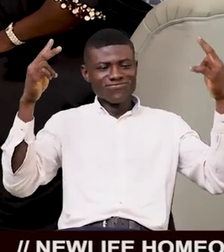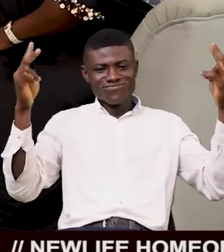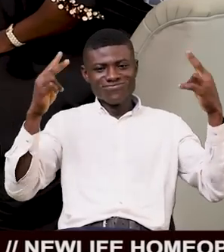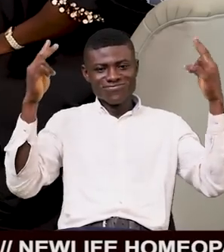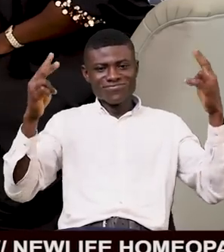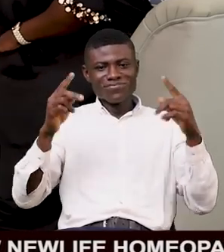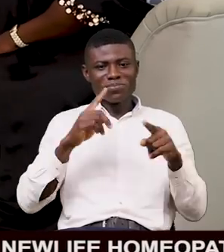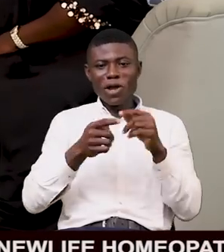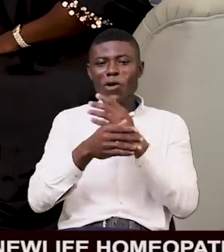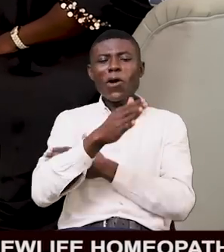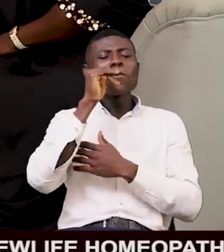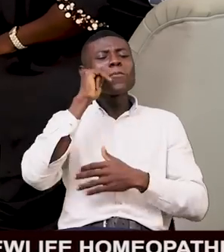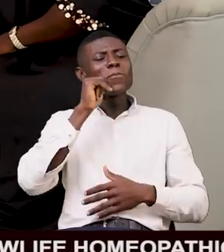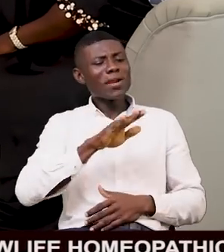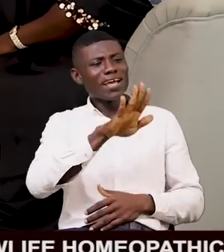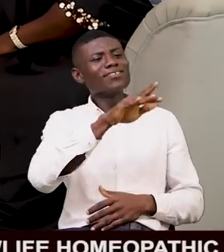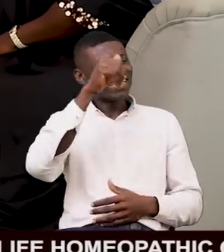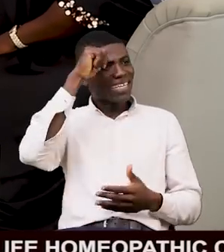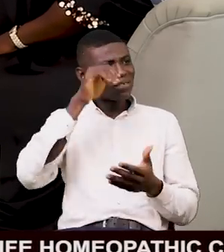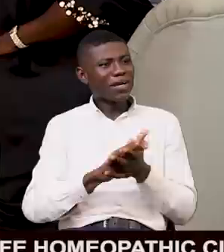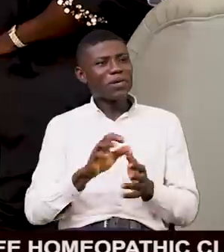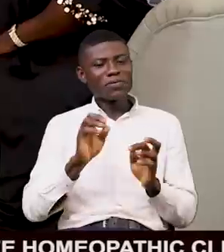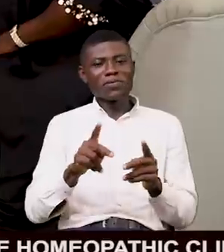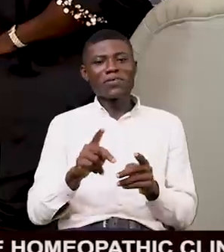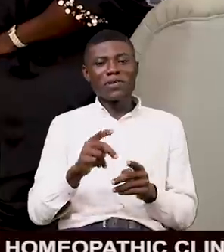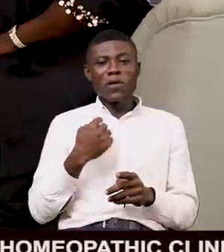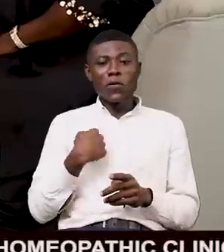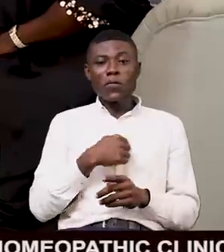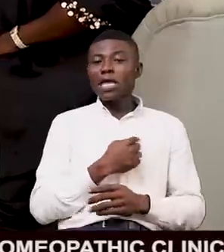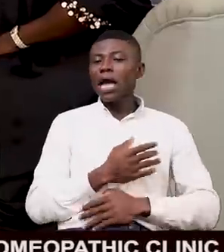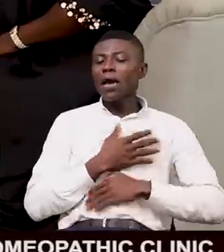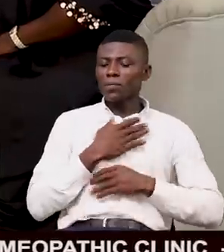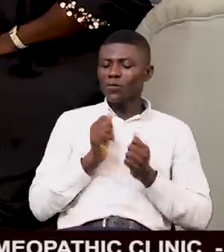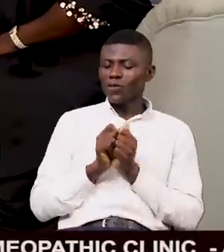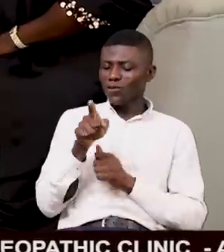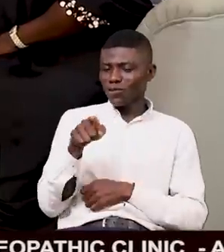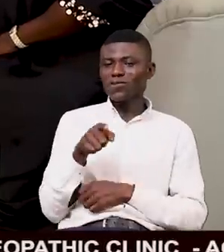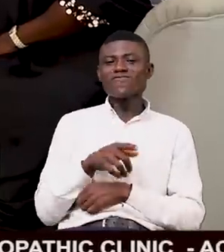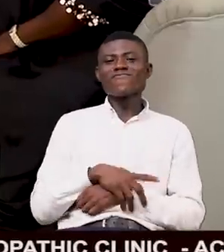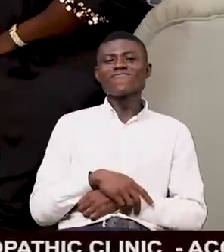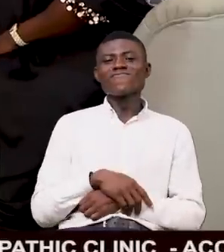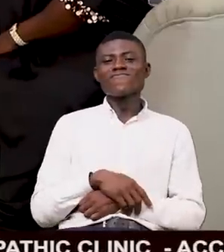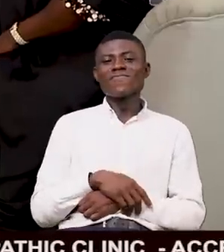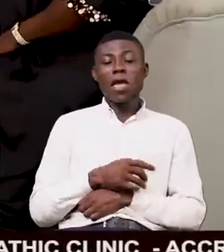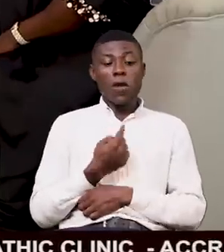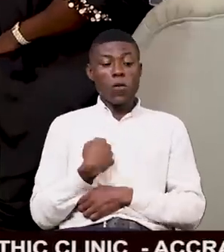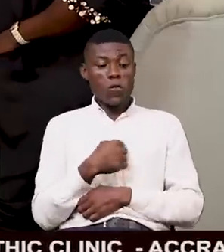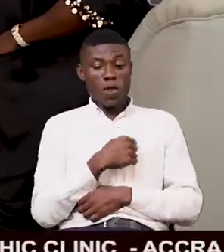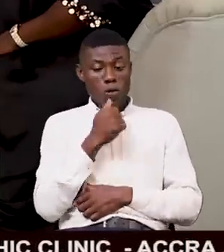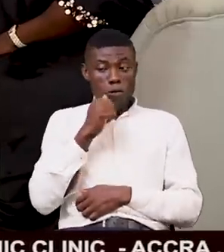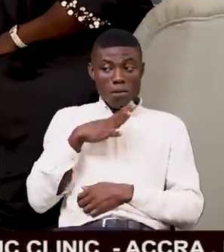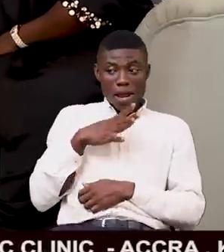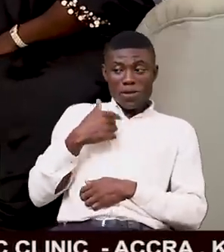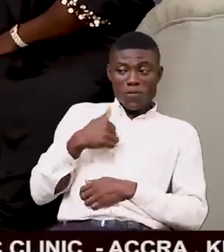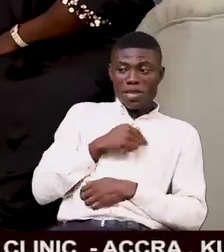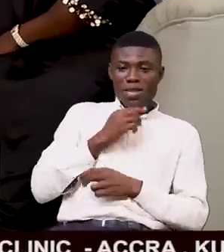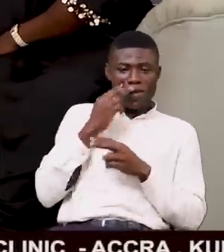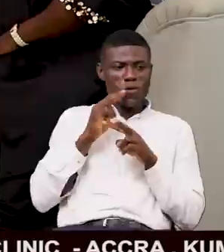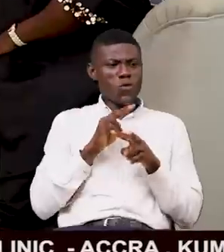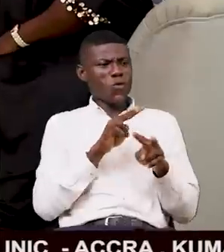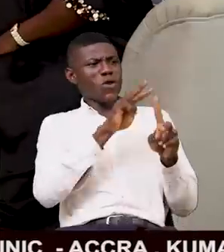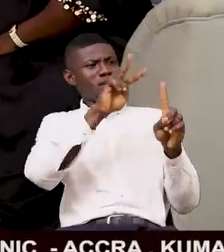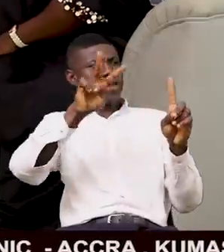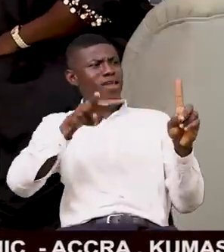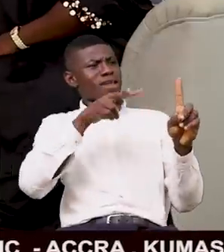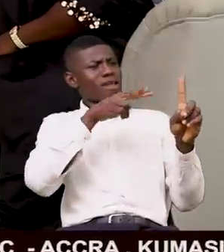Four man five. Yeah, man who fast. What? Amen. Yeah, ni so papa. It does. Yeah, man, I wear chiri hono. We